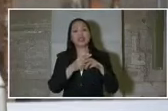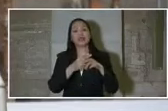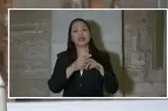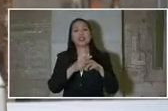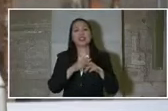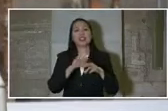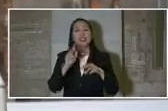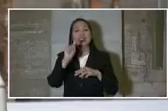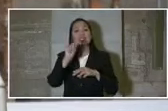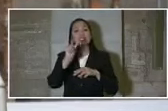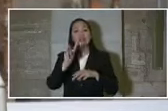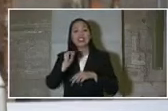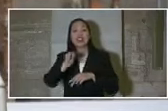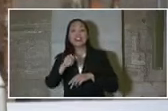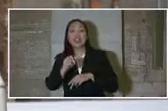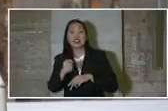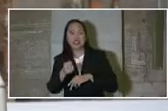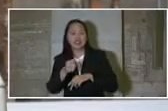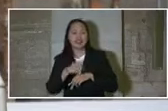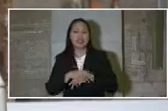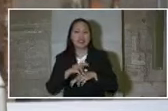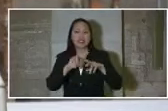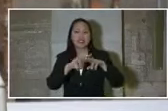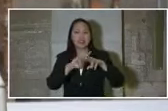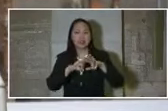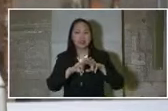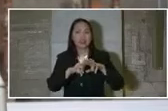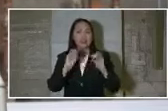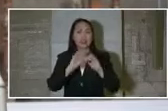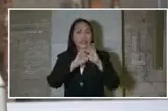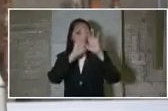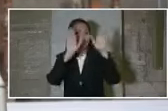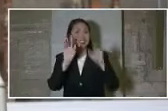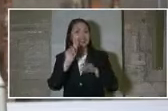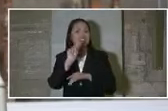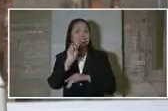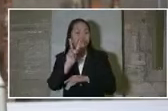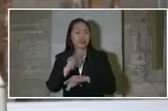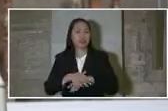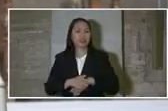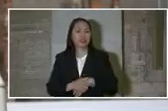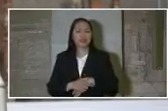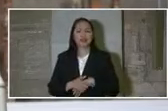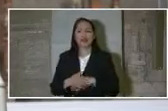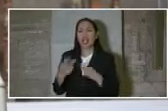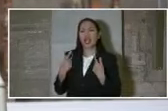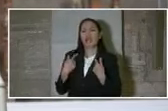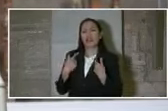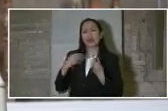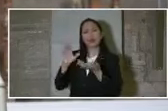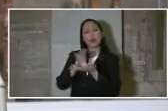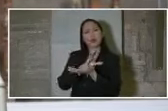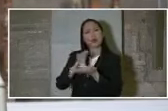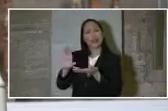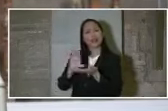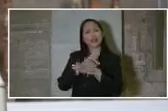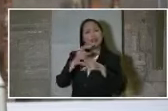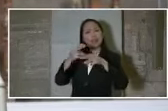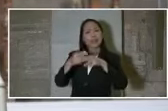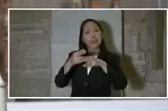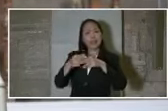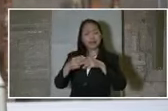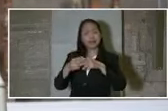channel, Salt and Light TV. Meron din akong alam na isang choir. Ang pangalan